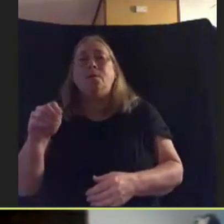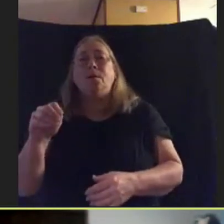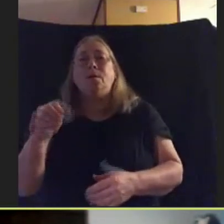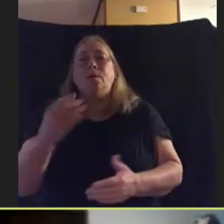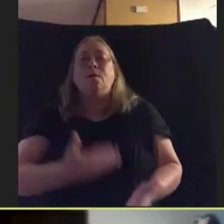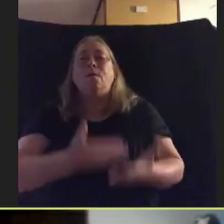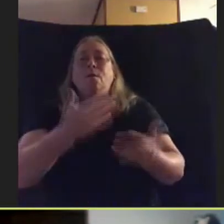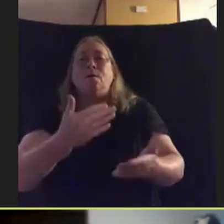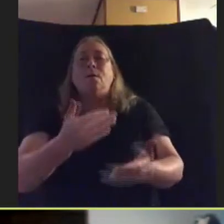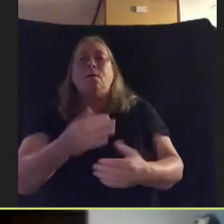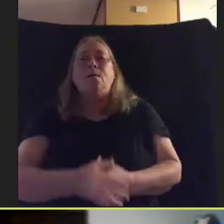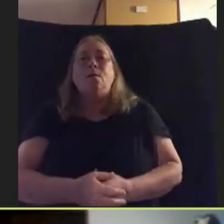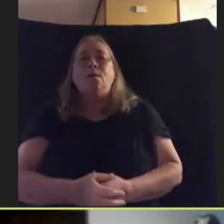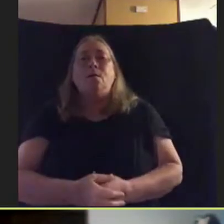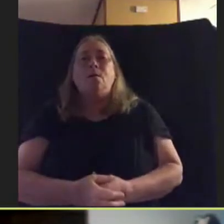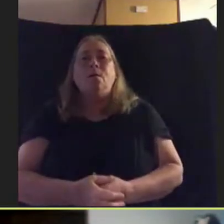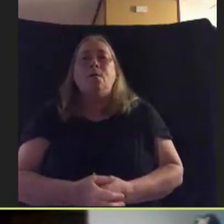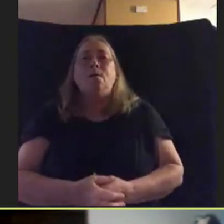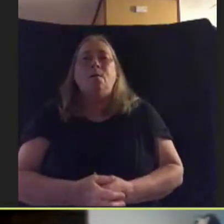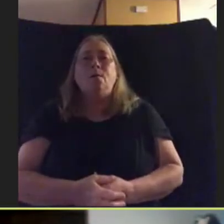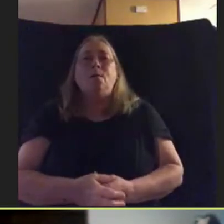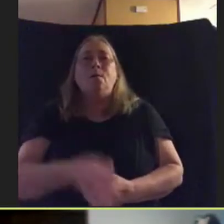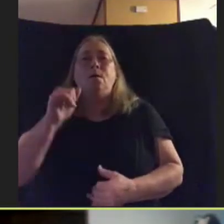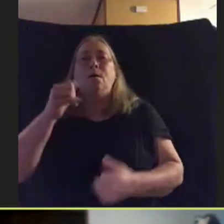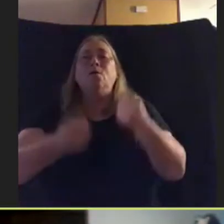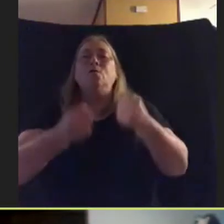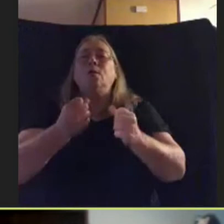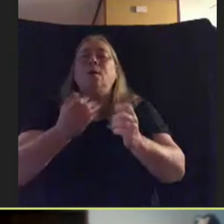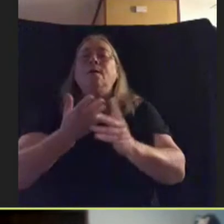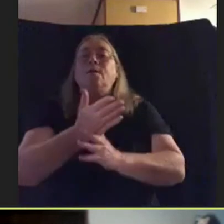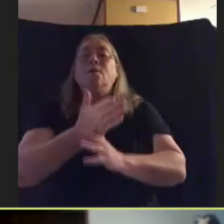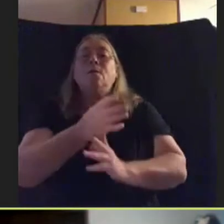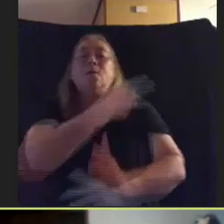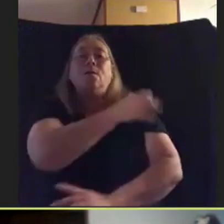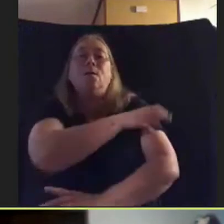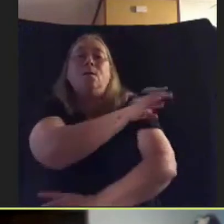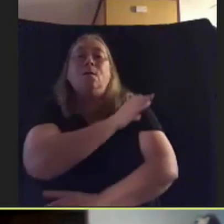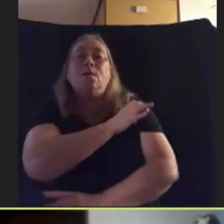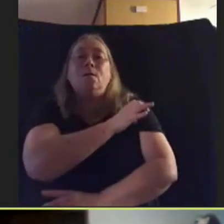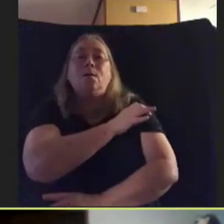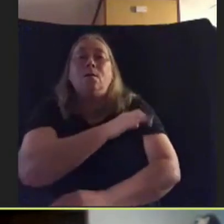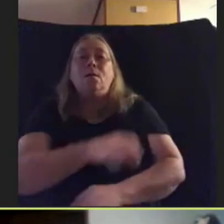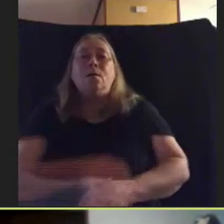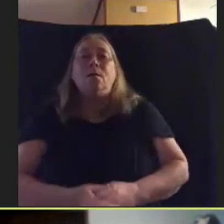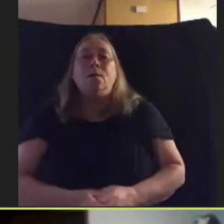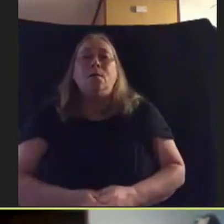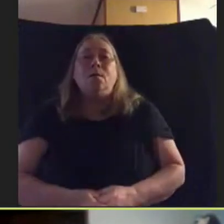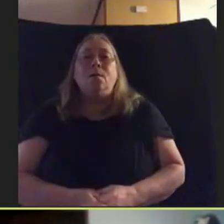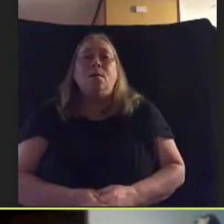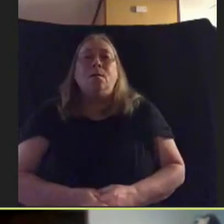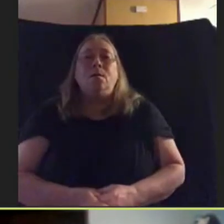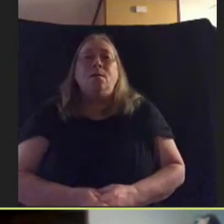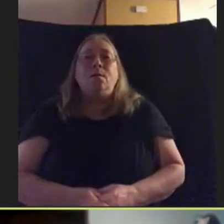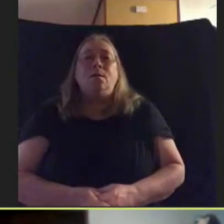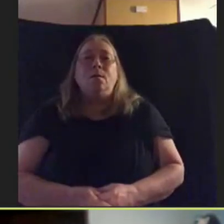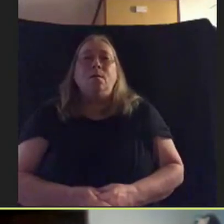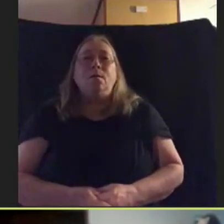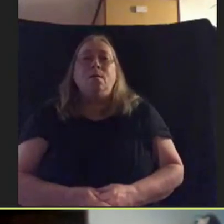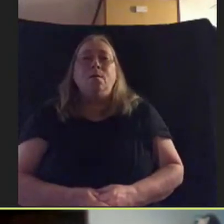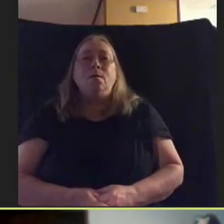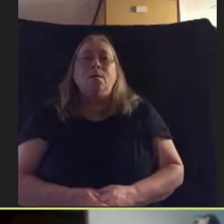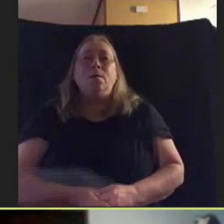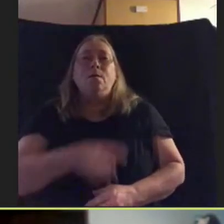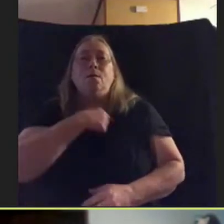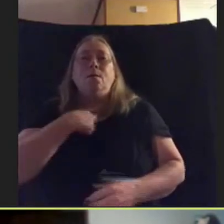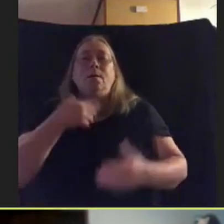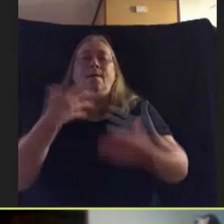Craig and his crew for the drive-throughs, or to our external partners that we've already provided first